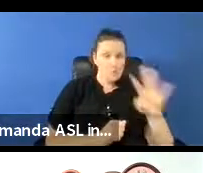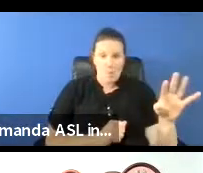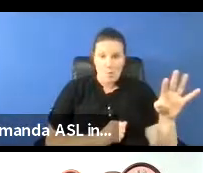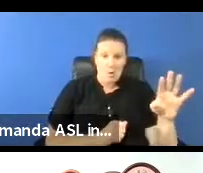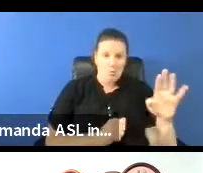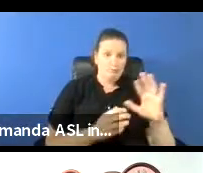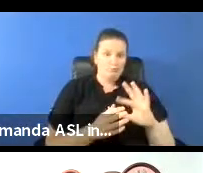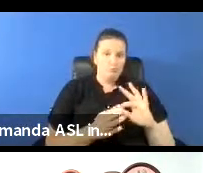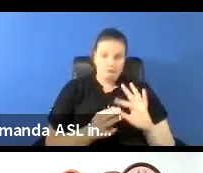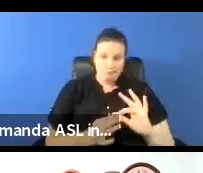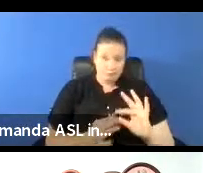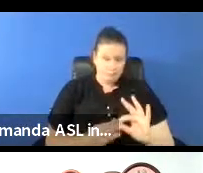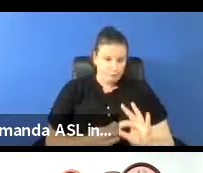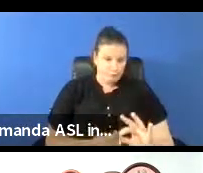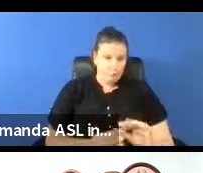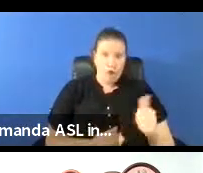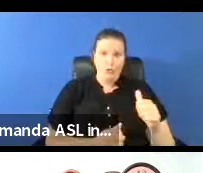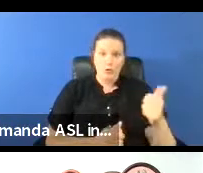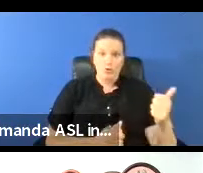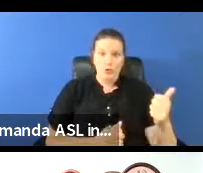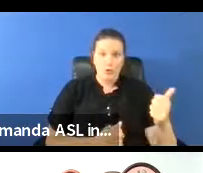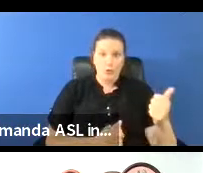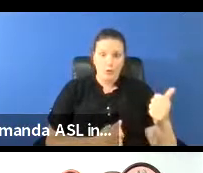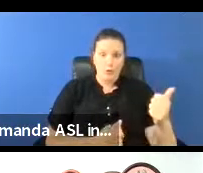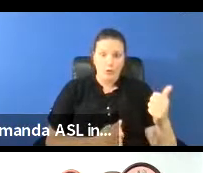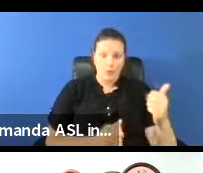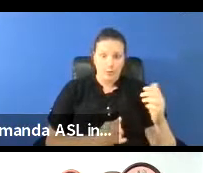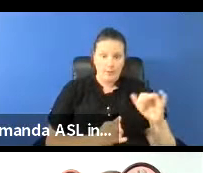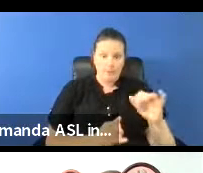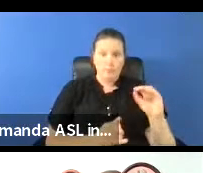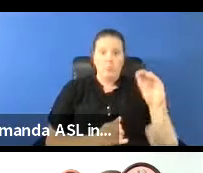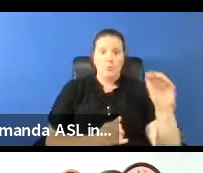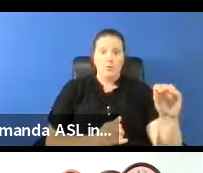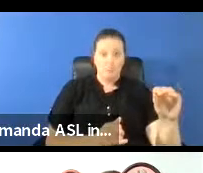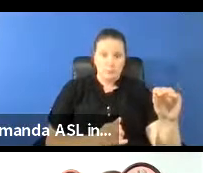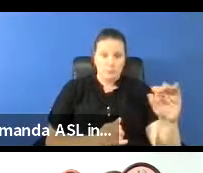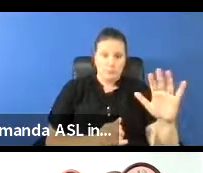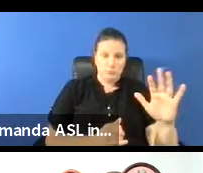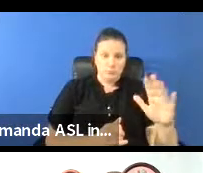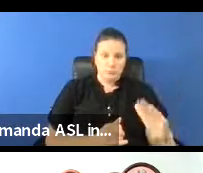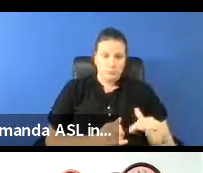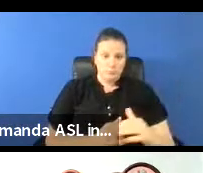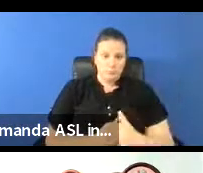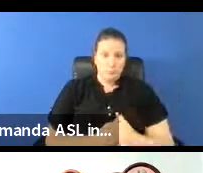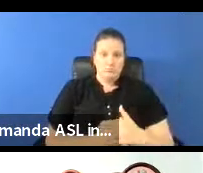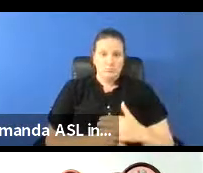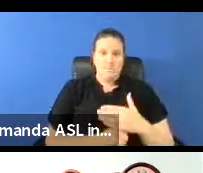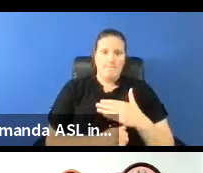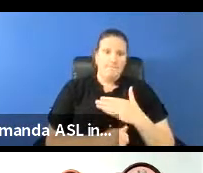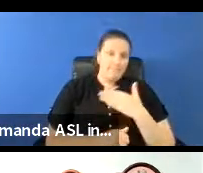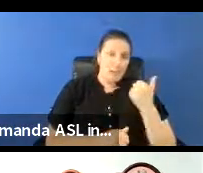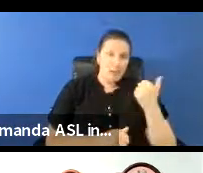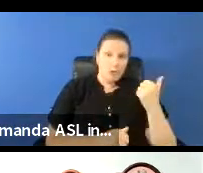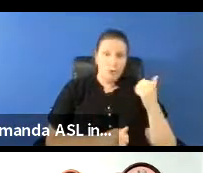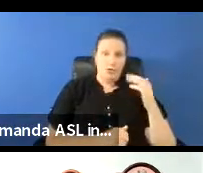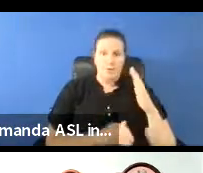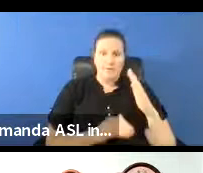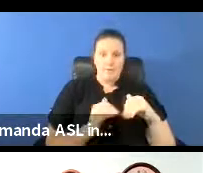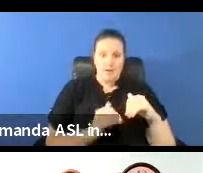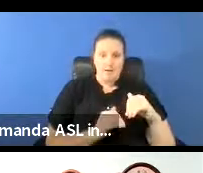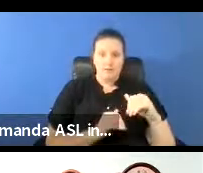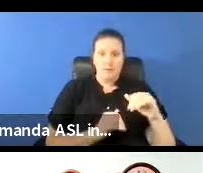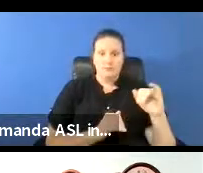these other alternatives that are being put up as better than the